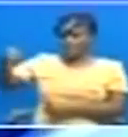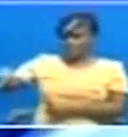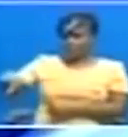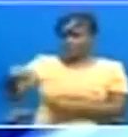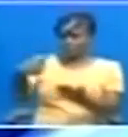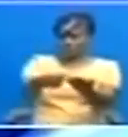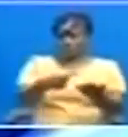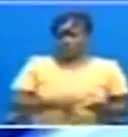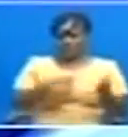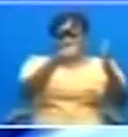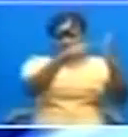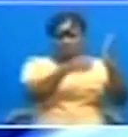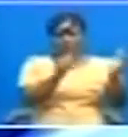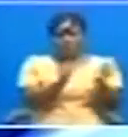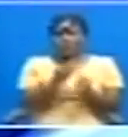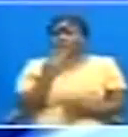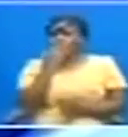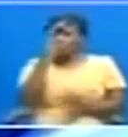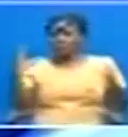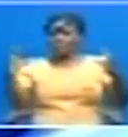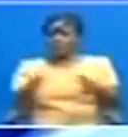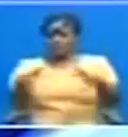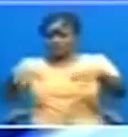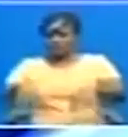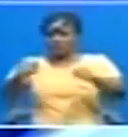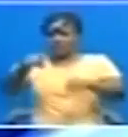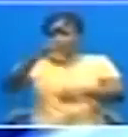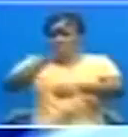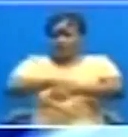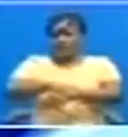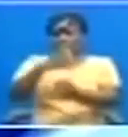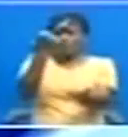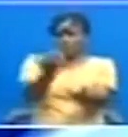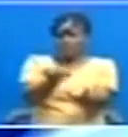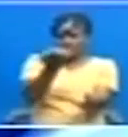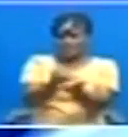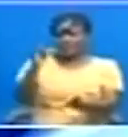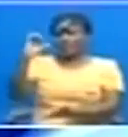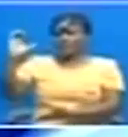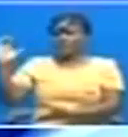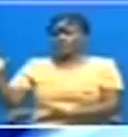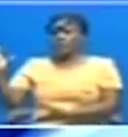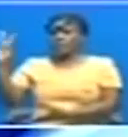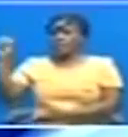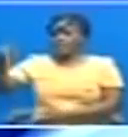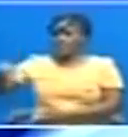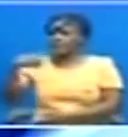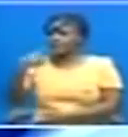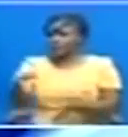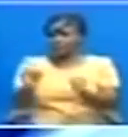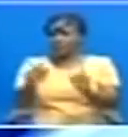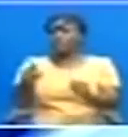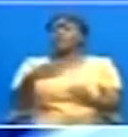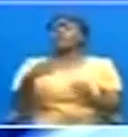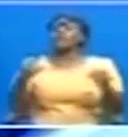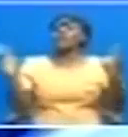allegations that together with NARC Kenya Chair Martha Karua, they procured ICC witnesses. Moses Kuria told the ICC official that he's